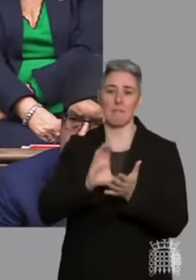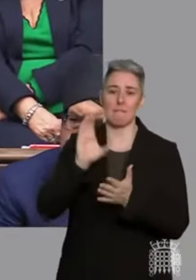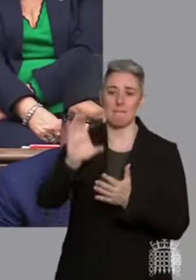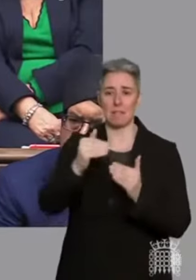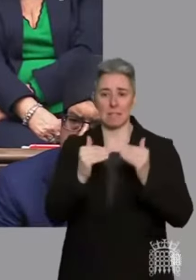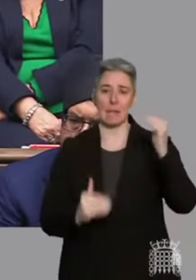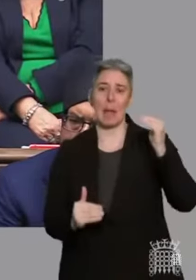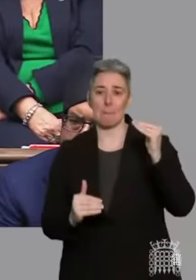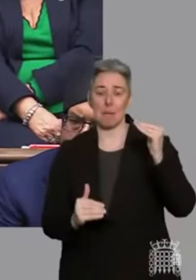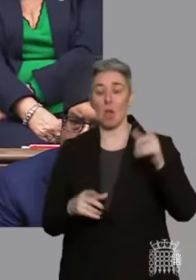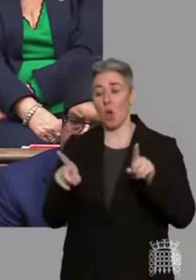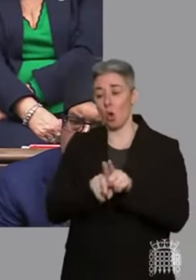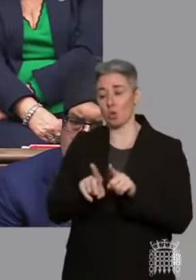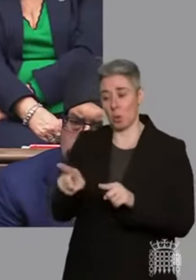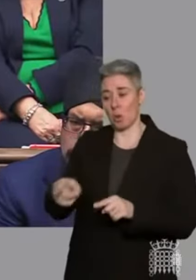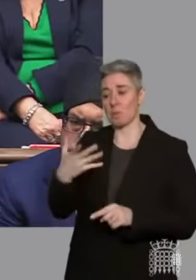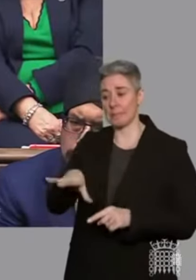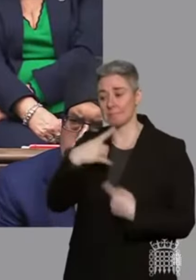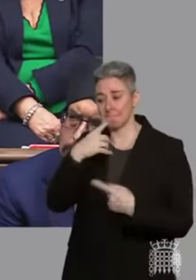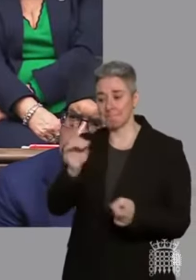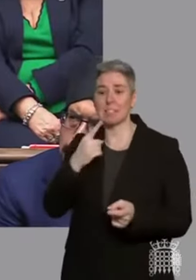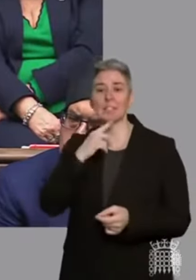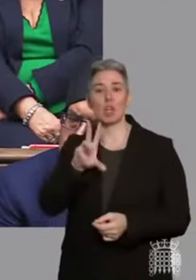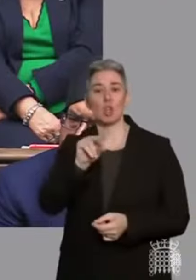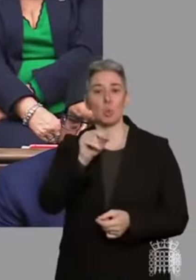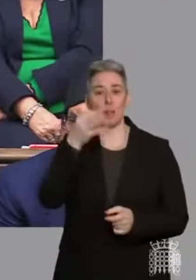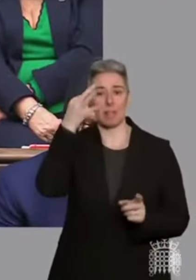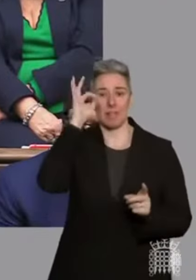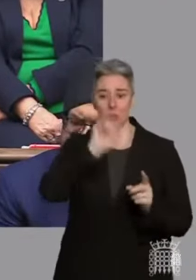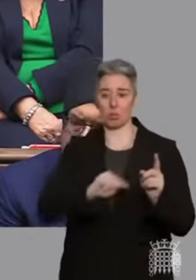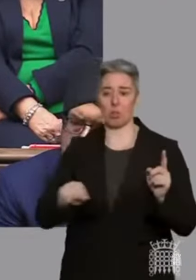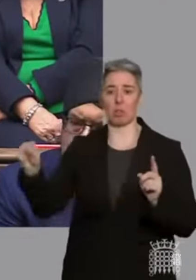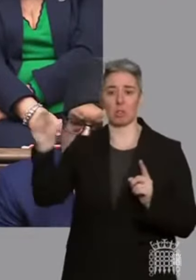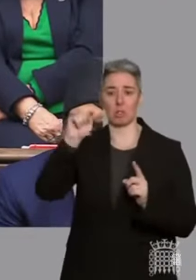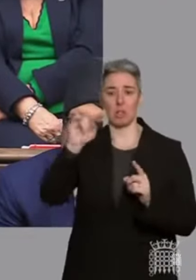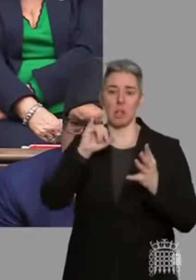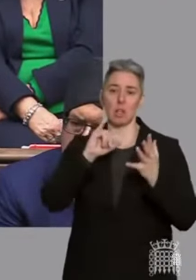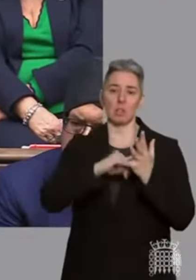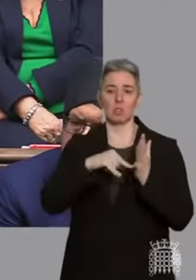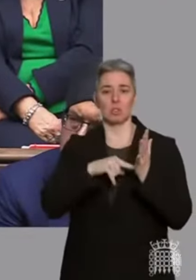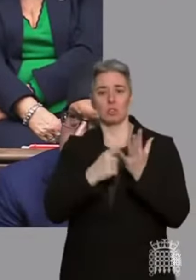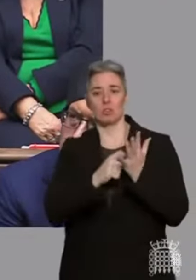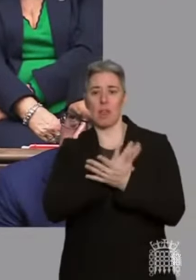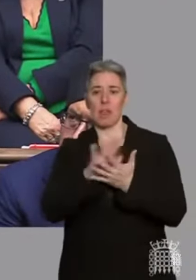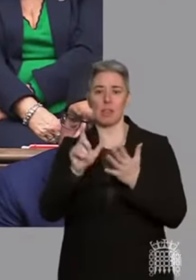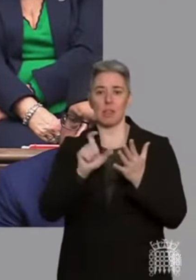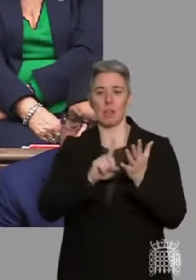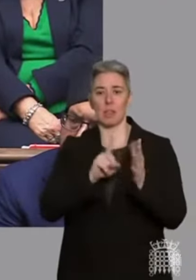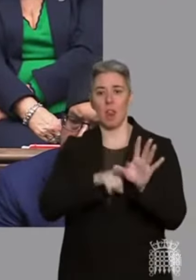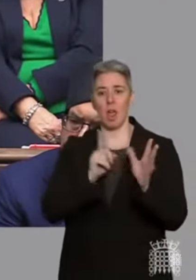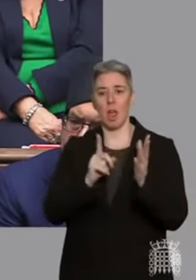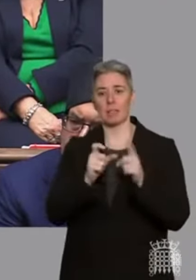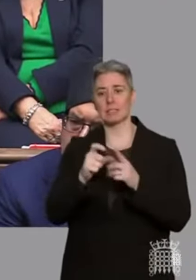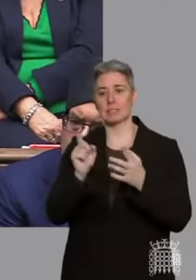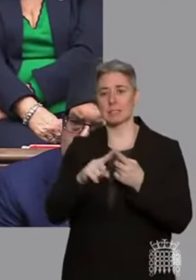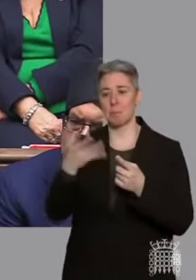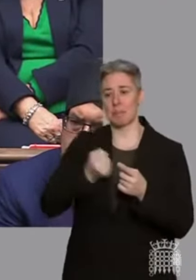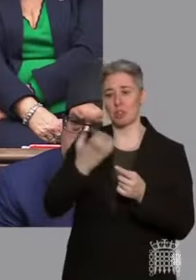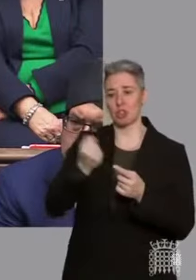councils that make up the Strathclyde Pension Fund are reducing their employer contributions from 19.3%